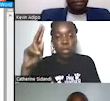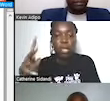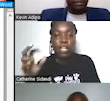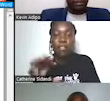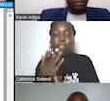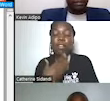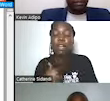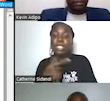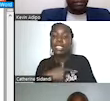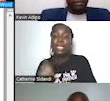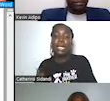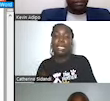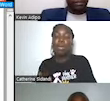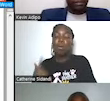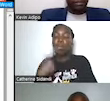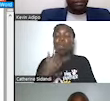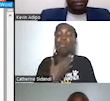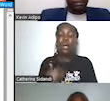want to study,